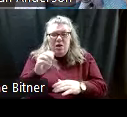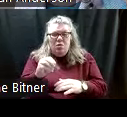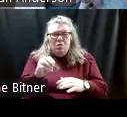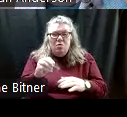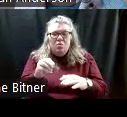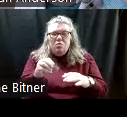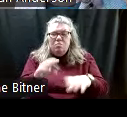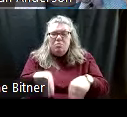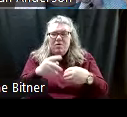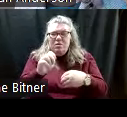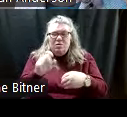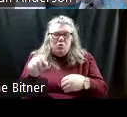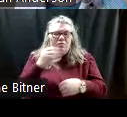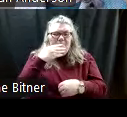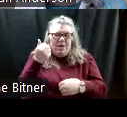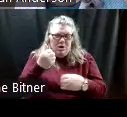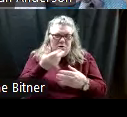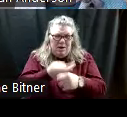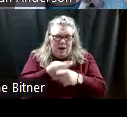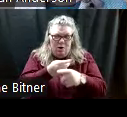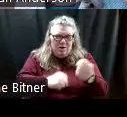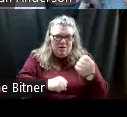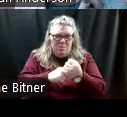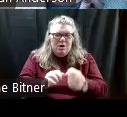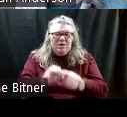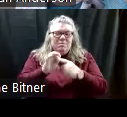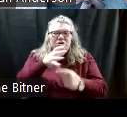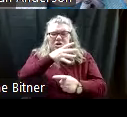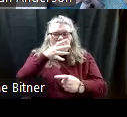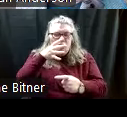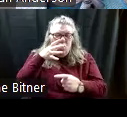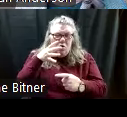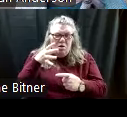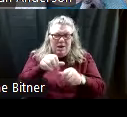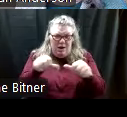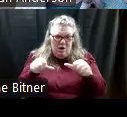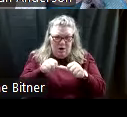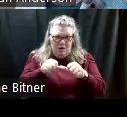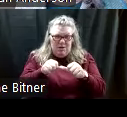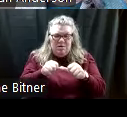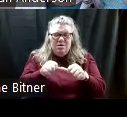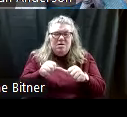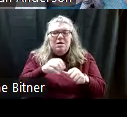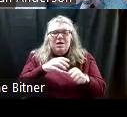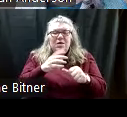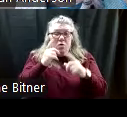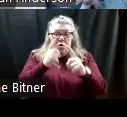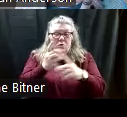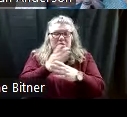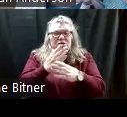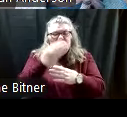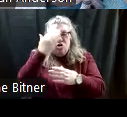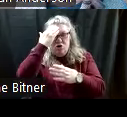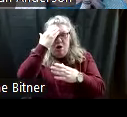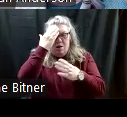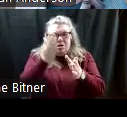the tools to provide better care and support, especially in rural and underserved areas. The goal is to share knowledge more